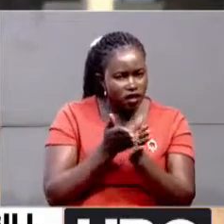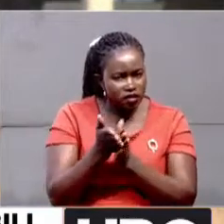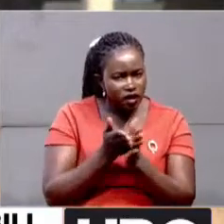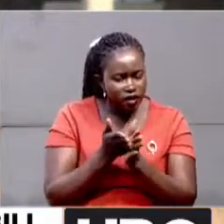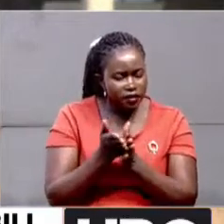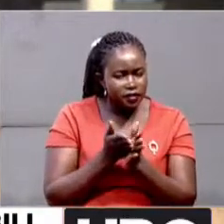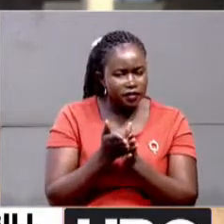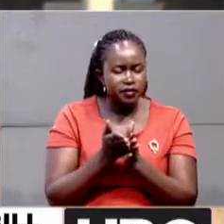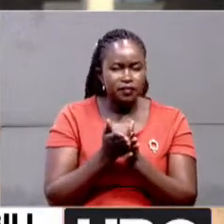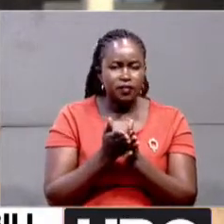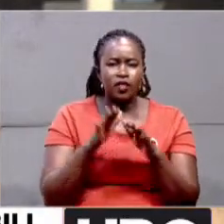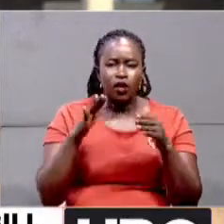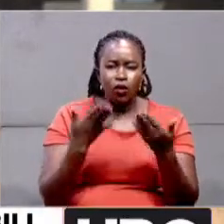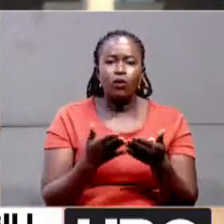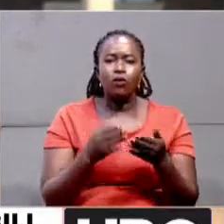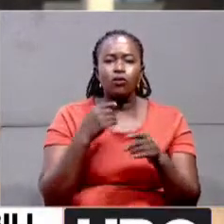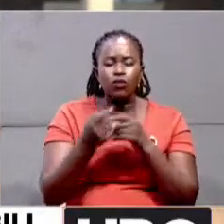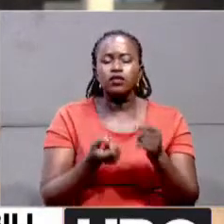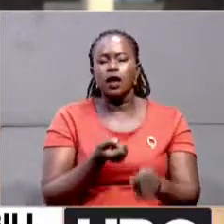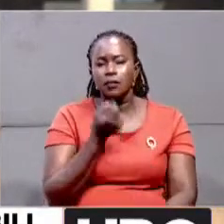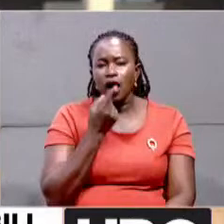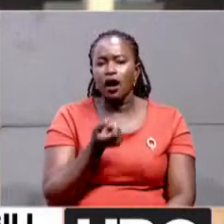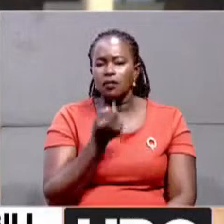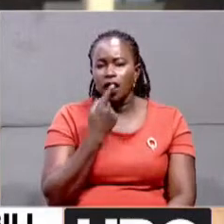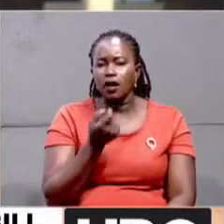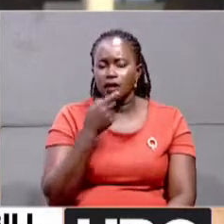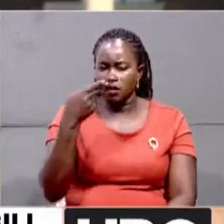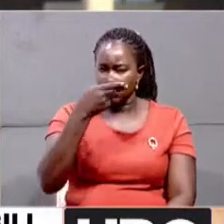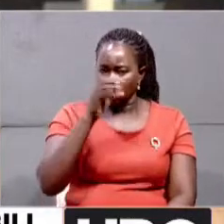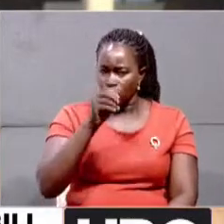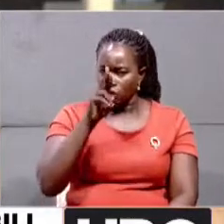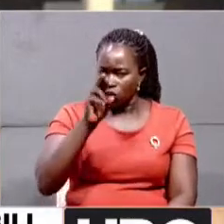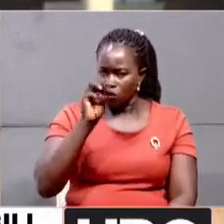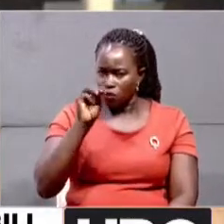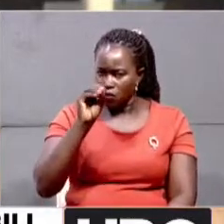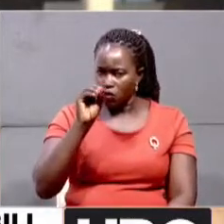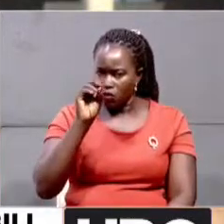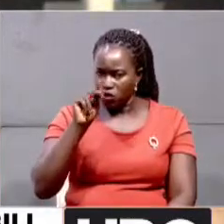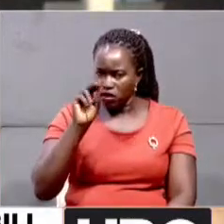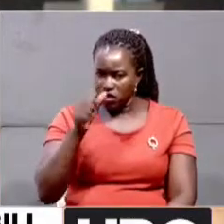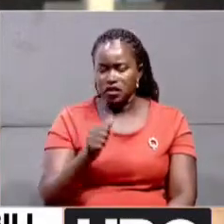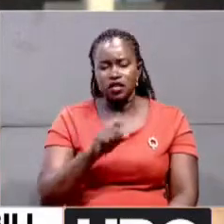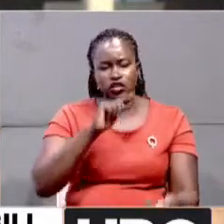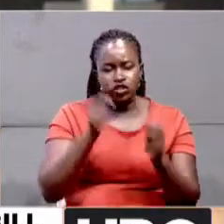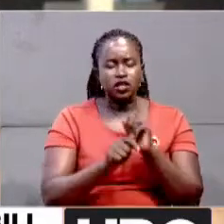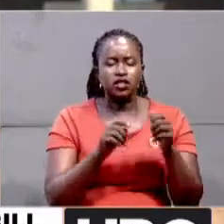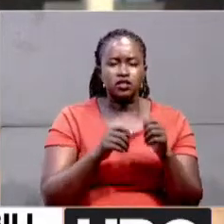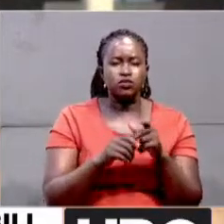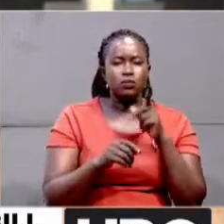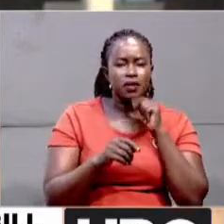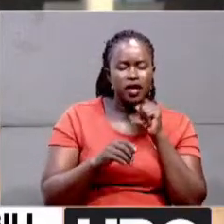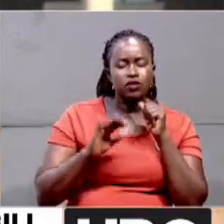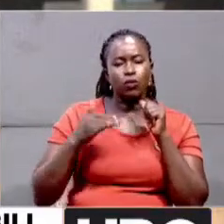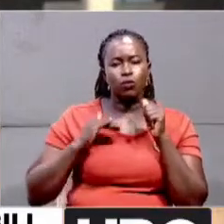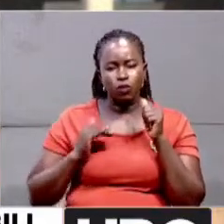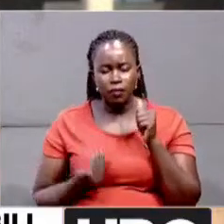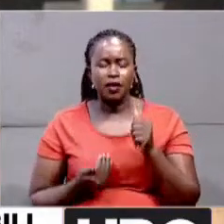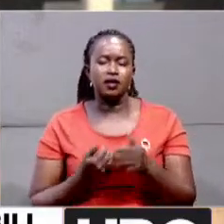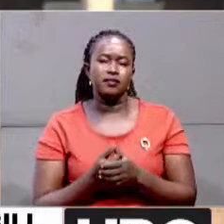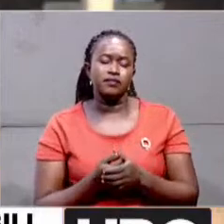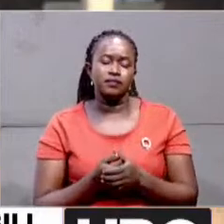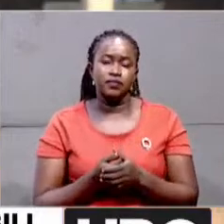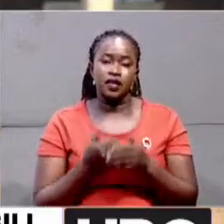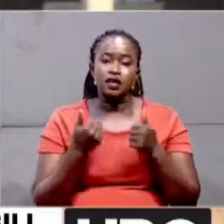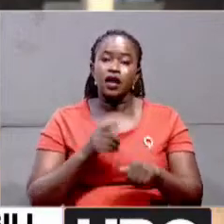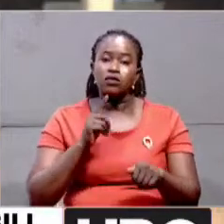take these medications or hormones, and then they turn into either men or women. In future, when